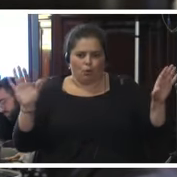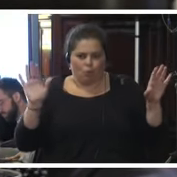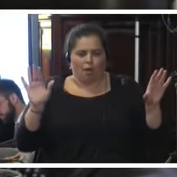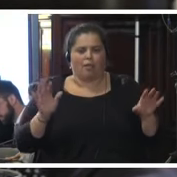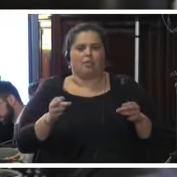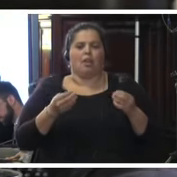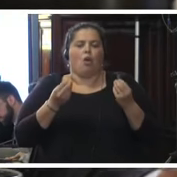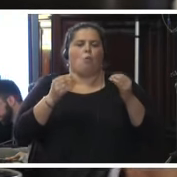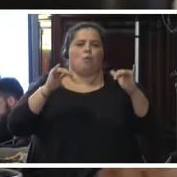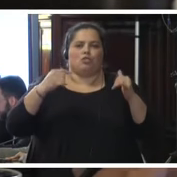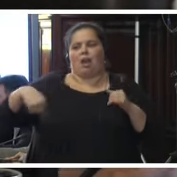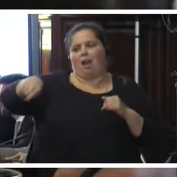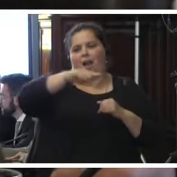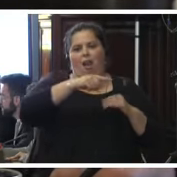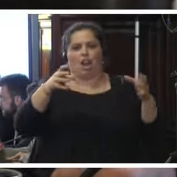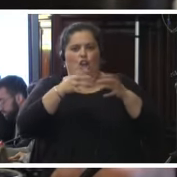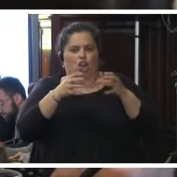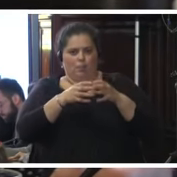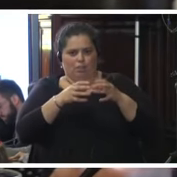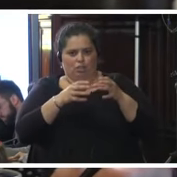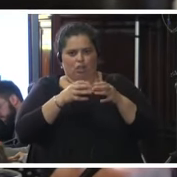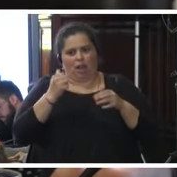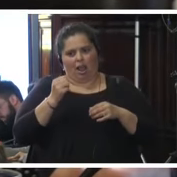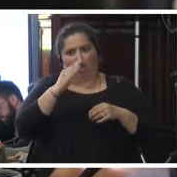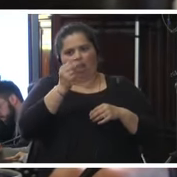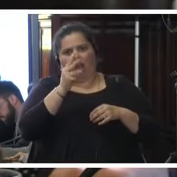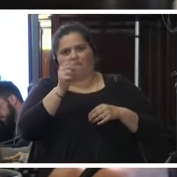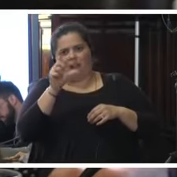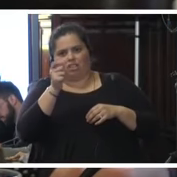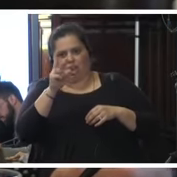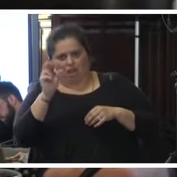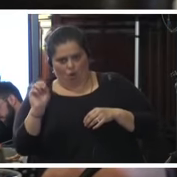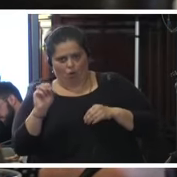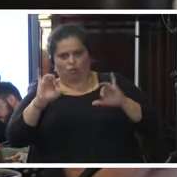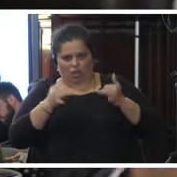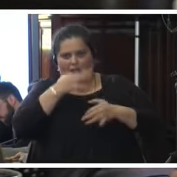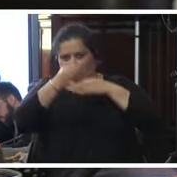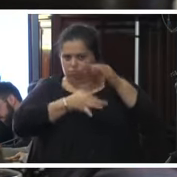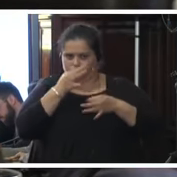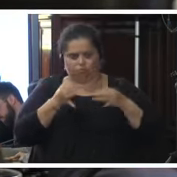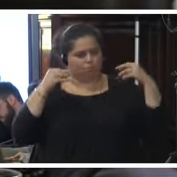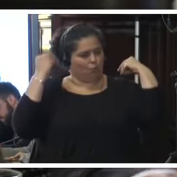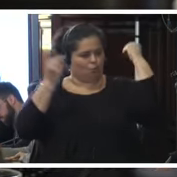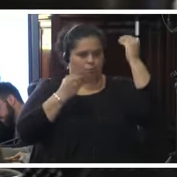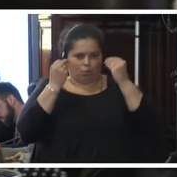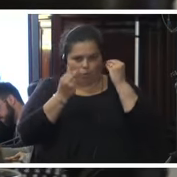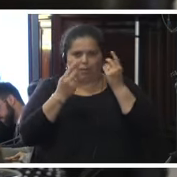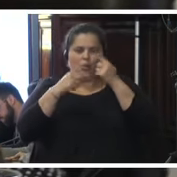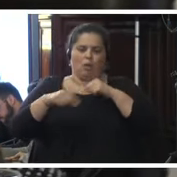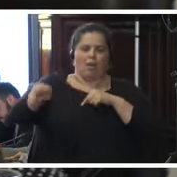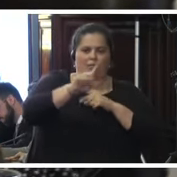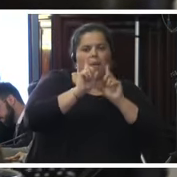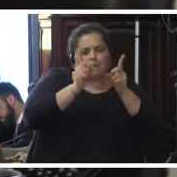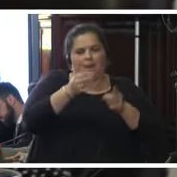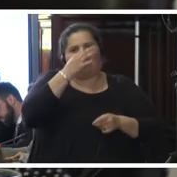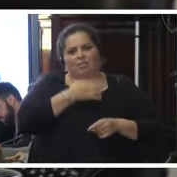great detail about what the state is doing about it. But maybe I didn't hear it, but